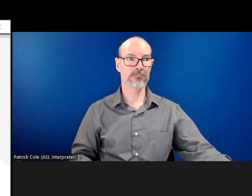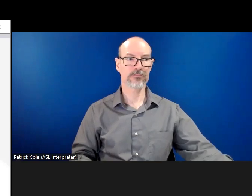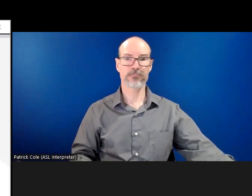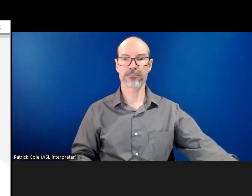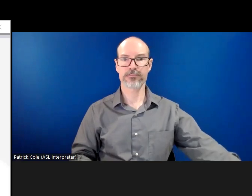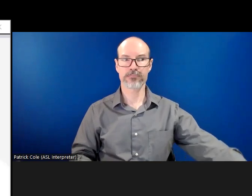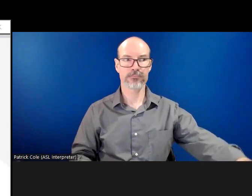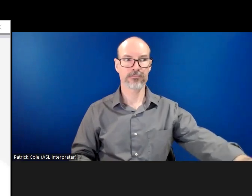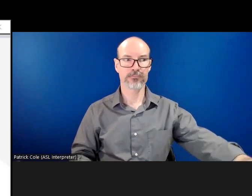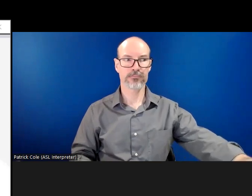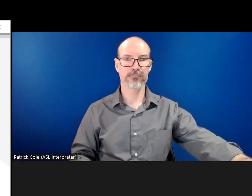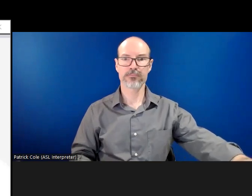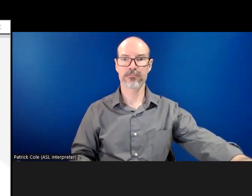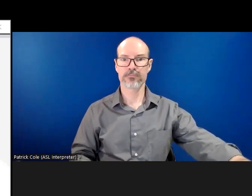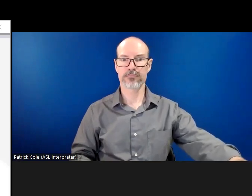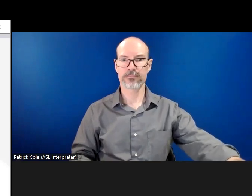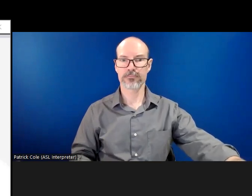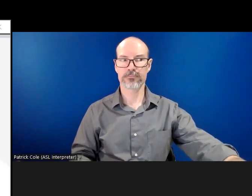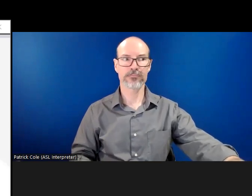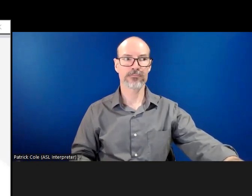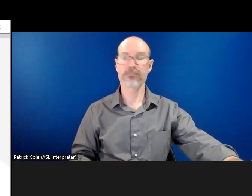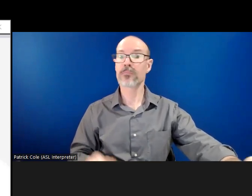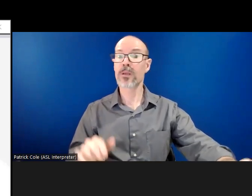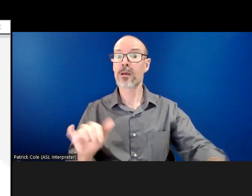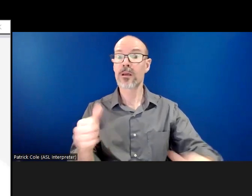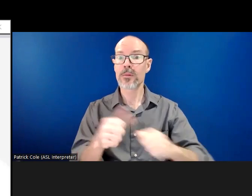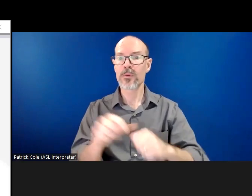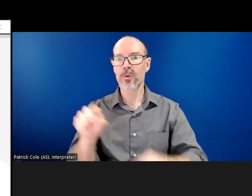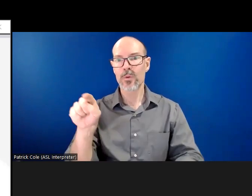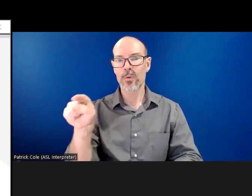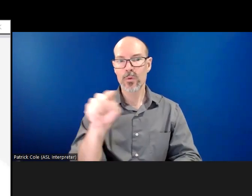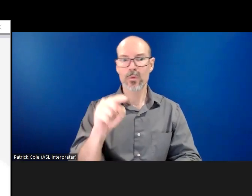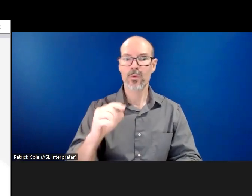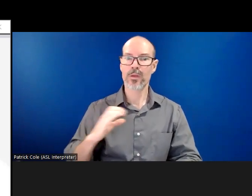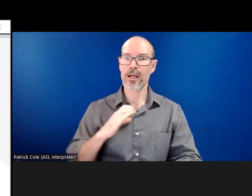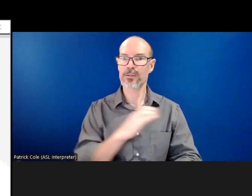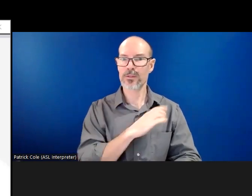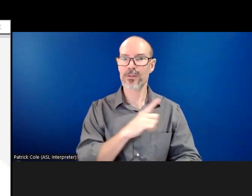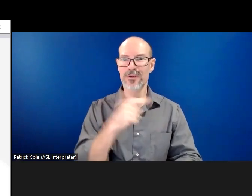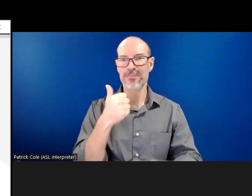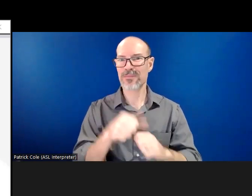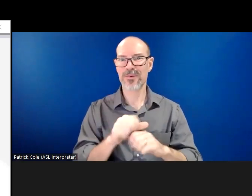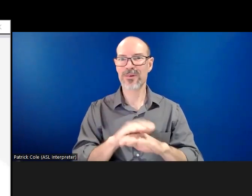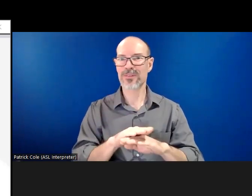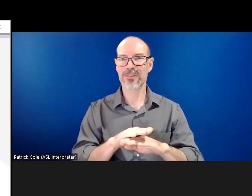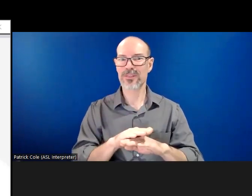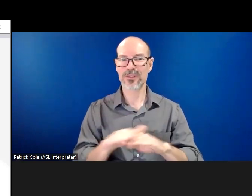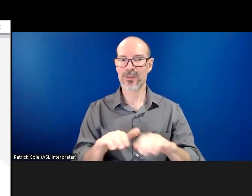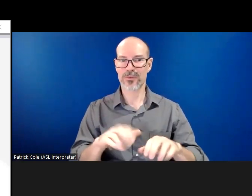another reminder for the council members to avoid using the chat, as all discussions have to happen in the public